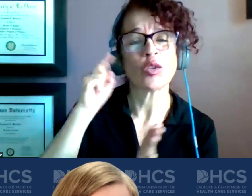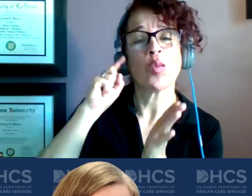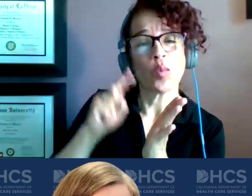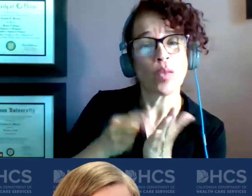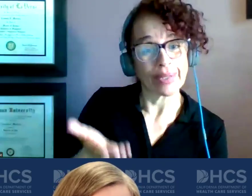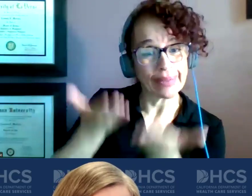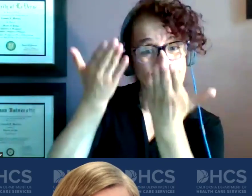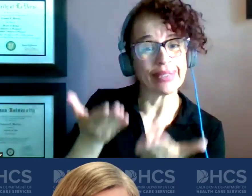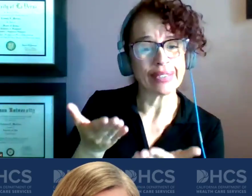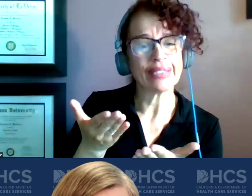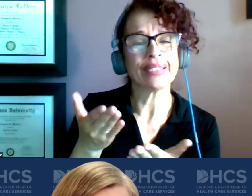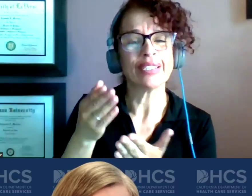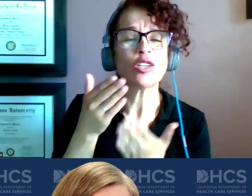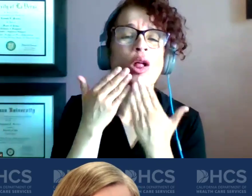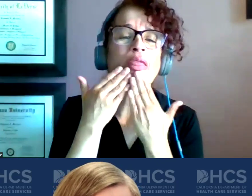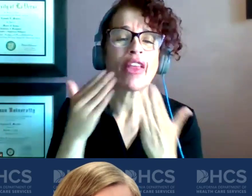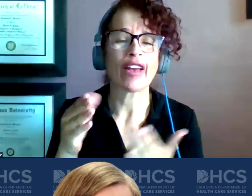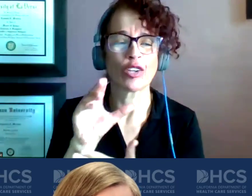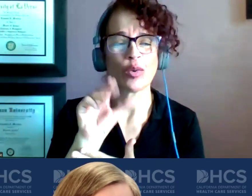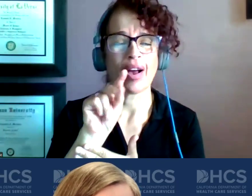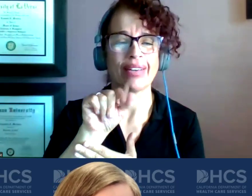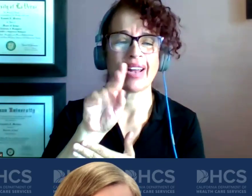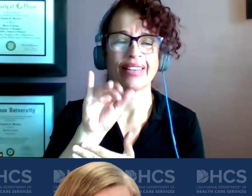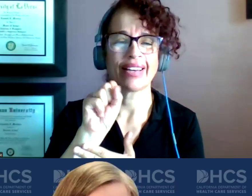recognize her. So thank you.